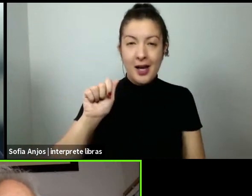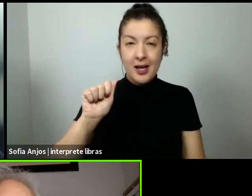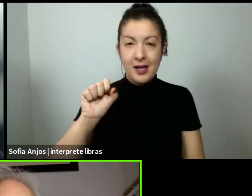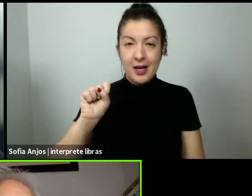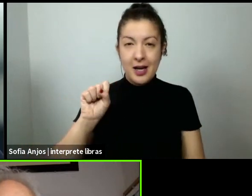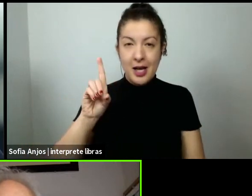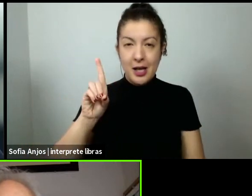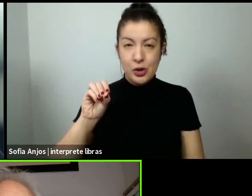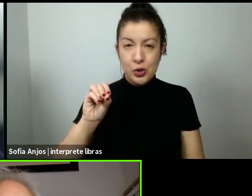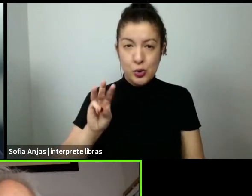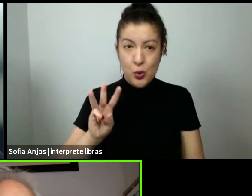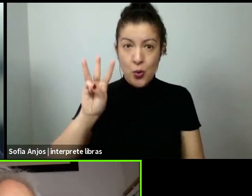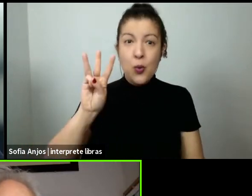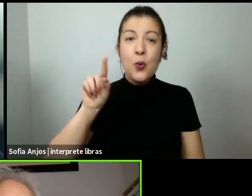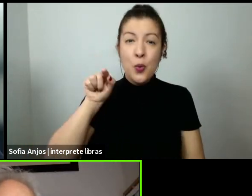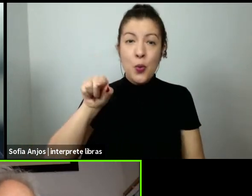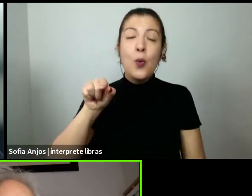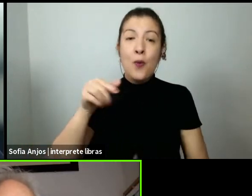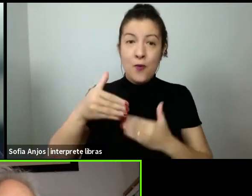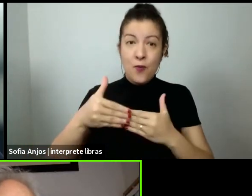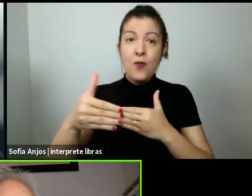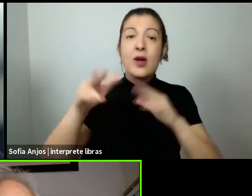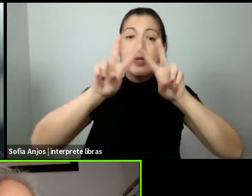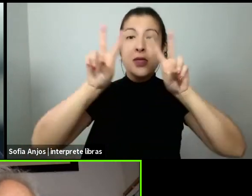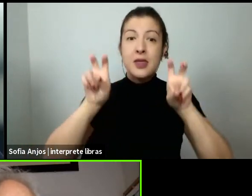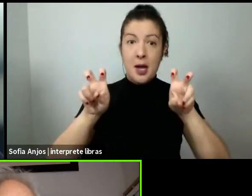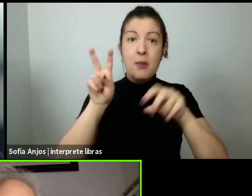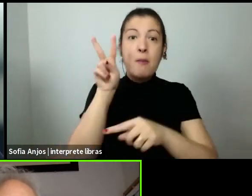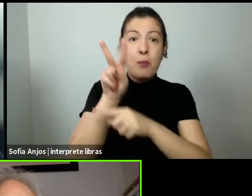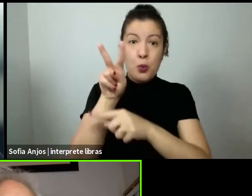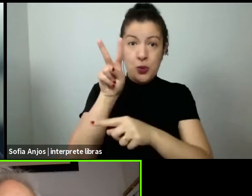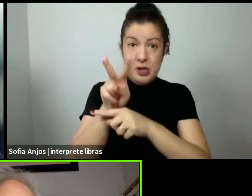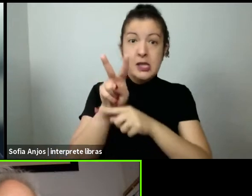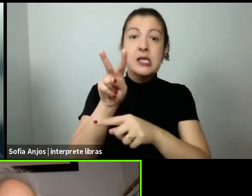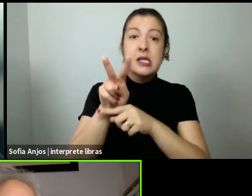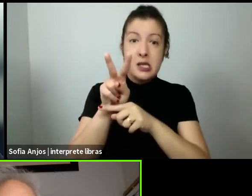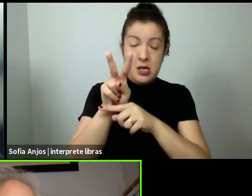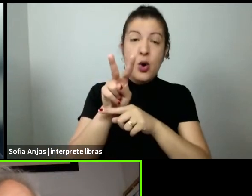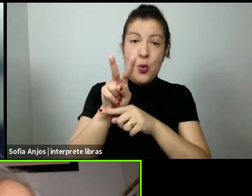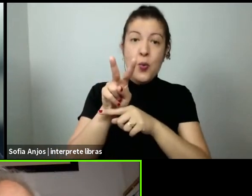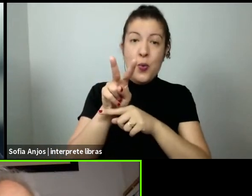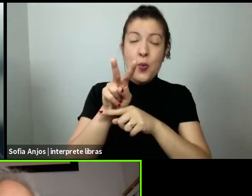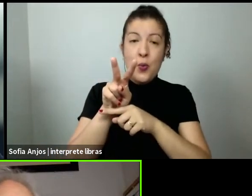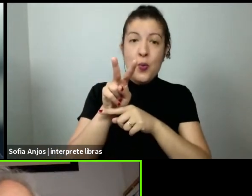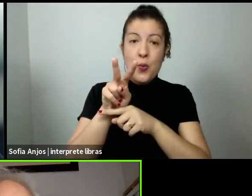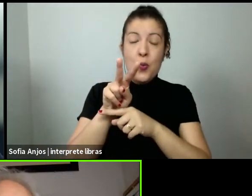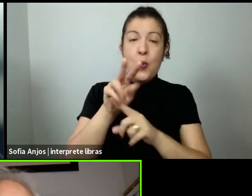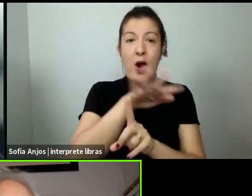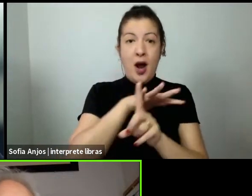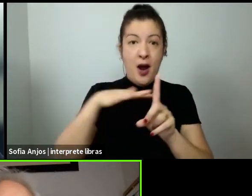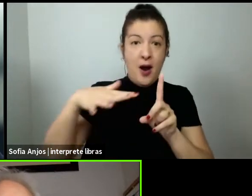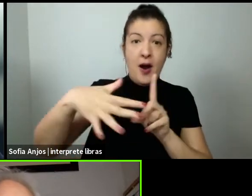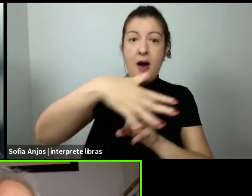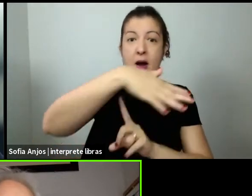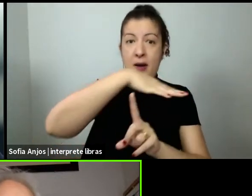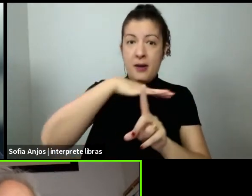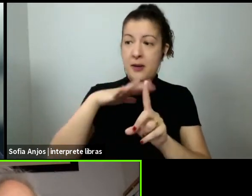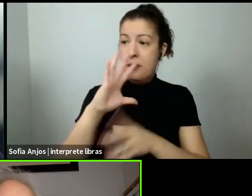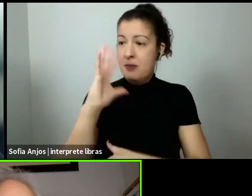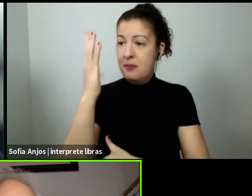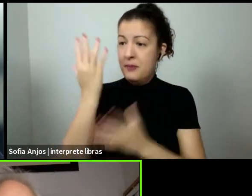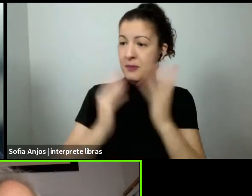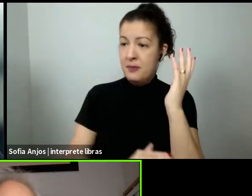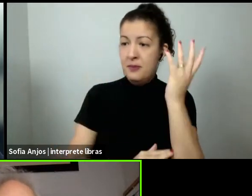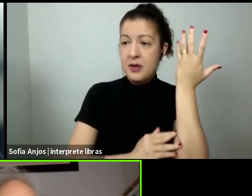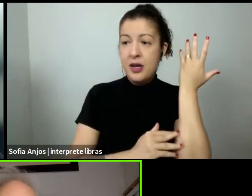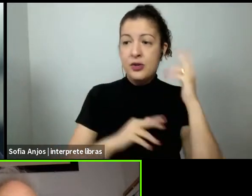is a major part of the solution for protection of the ocean and leading to trying to